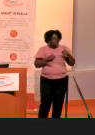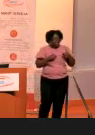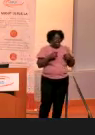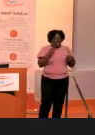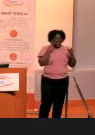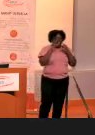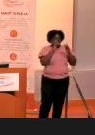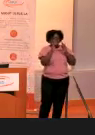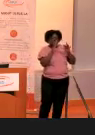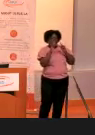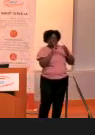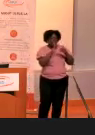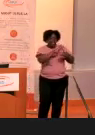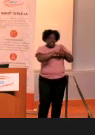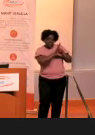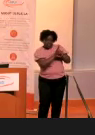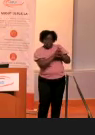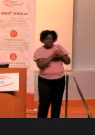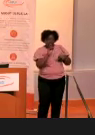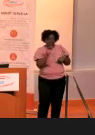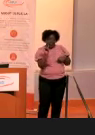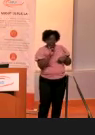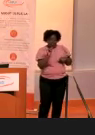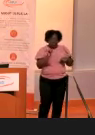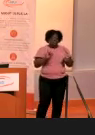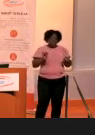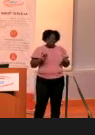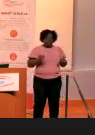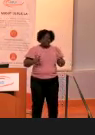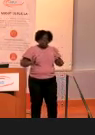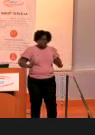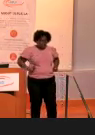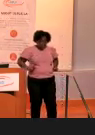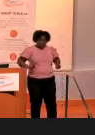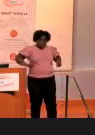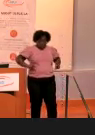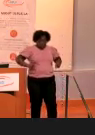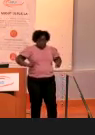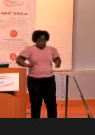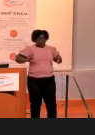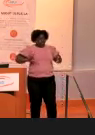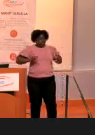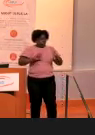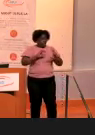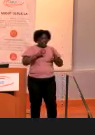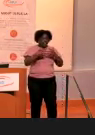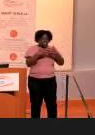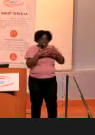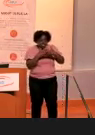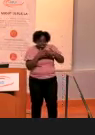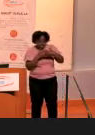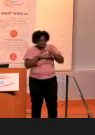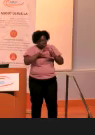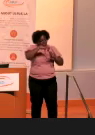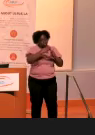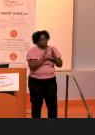potentially cause kidney scarring or affect kidney function after infection. Is this true? Have you seen this in your practice? And if yes, should we